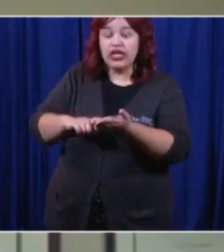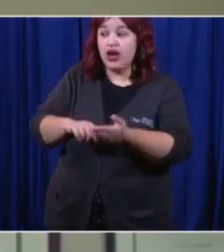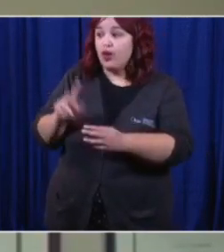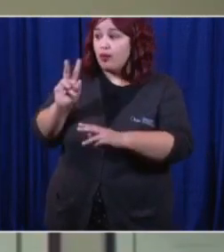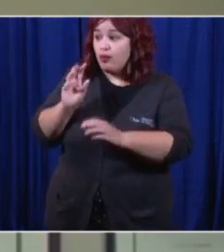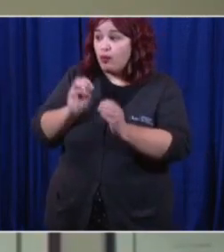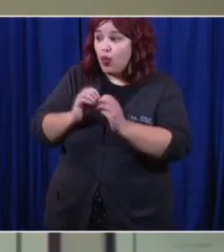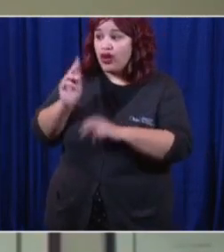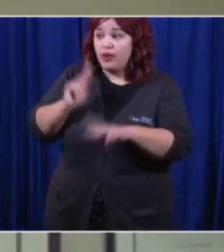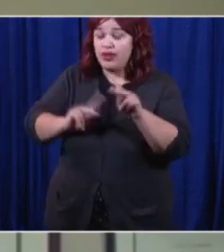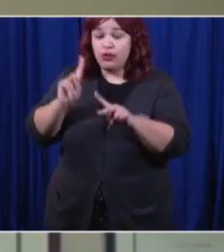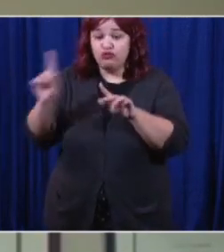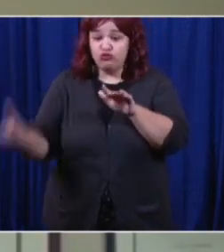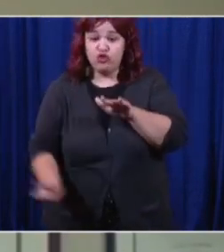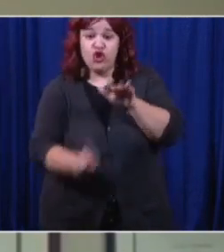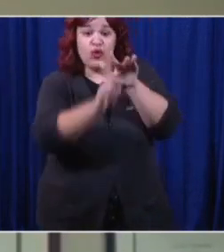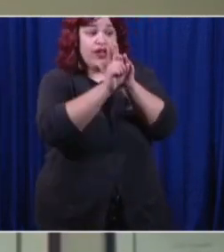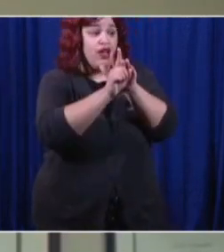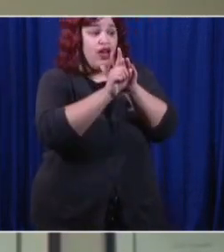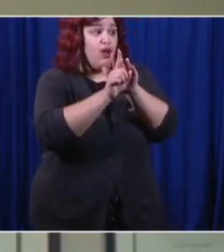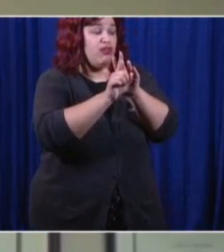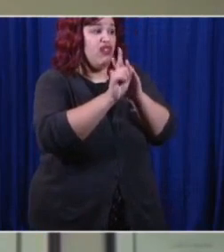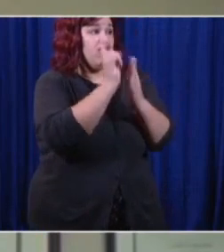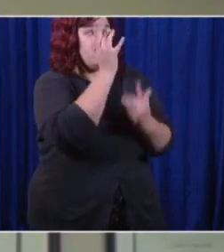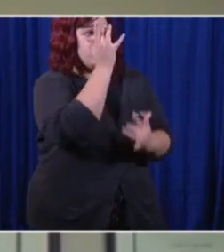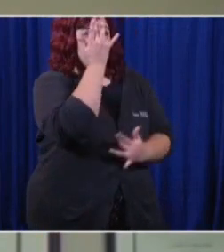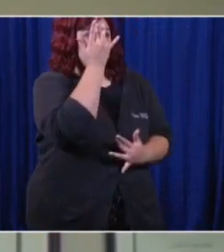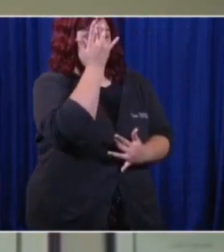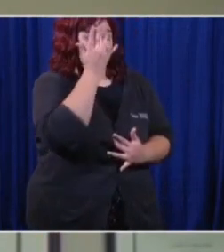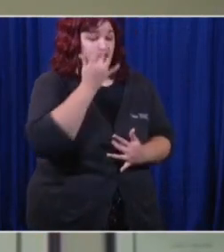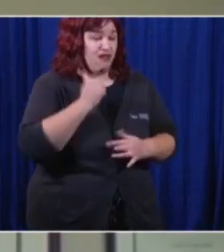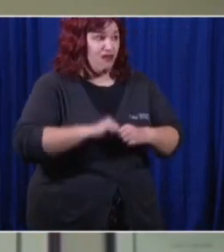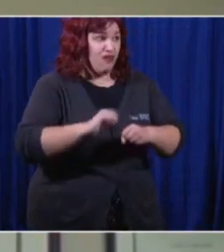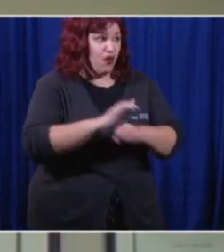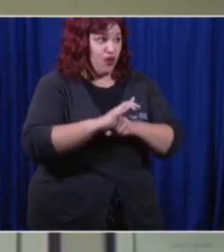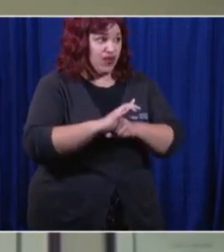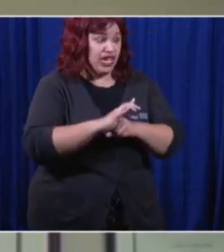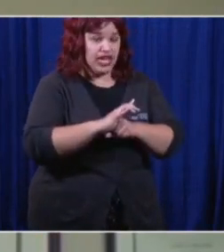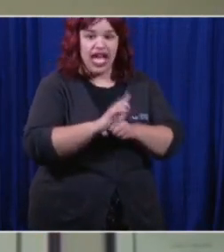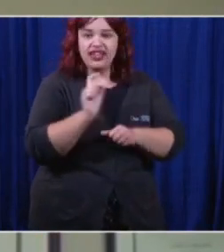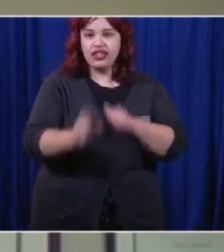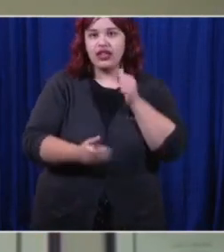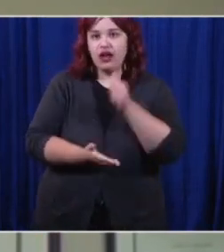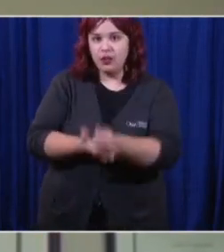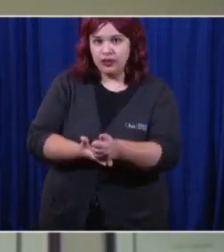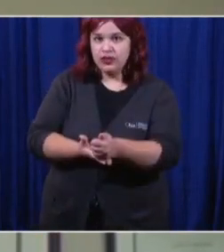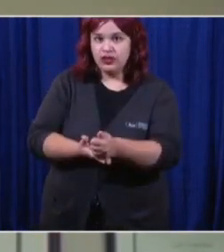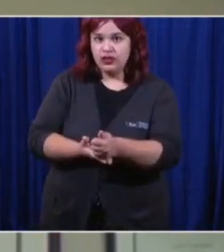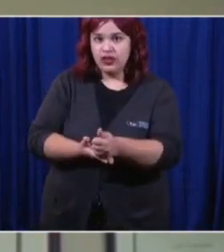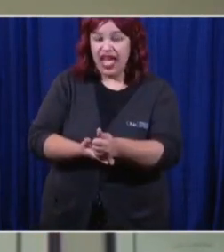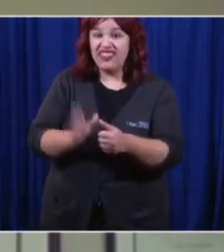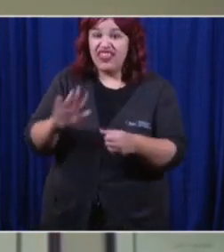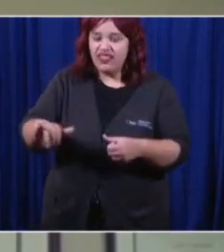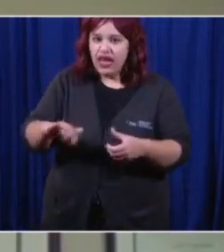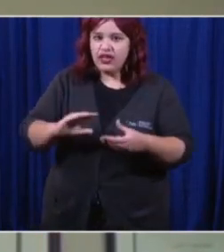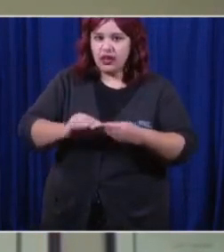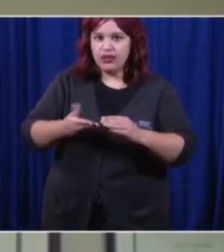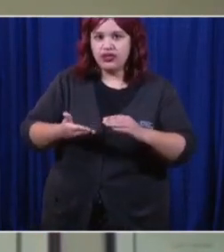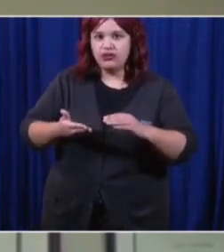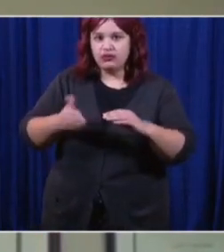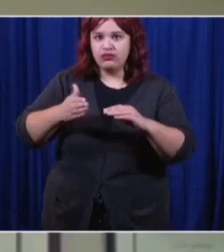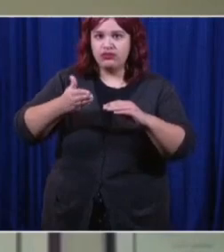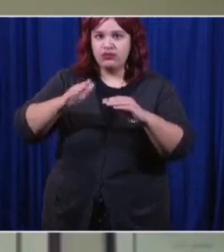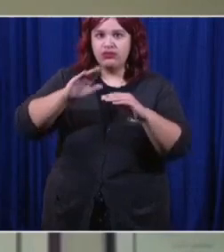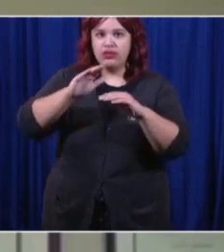for COVID-19. That's a figure that is about as reliable as I can imagine. Because when a